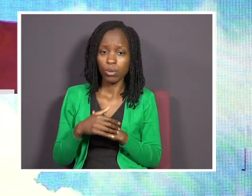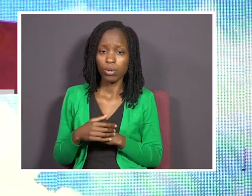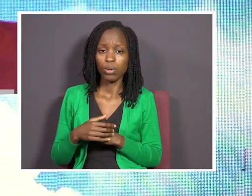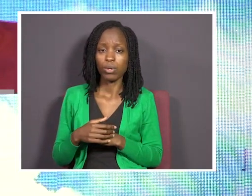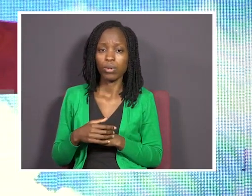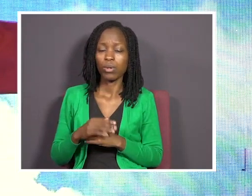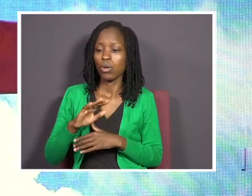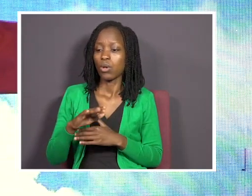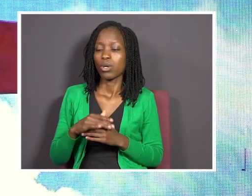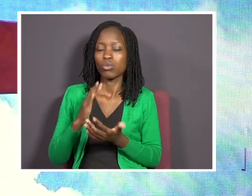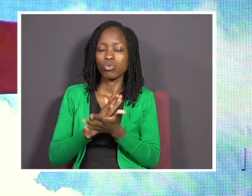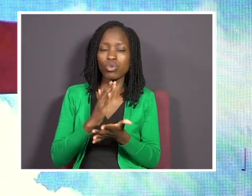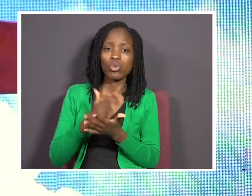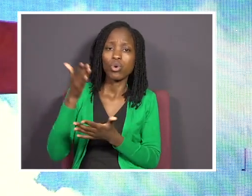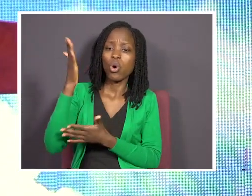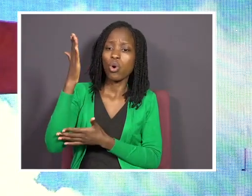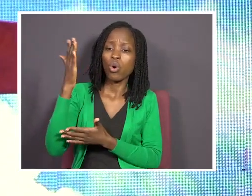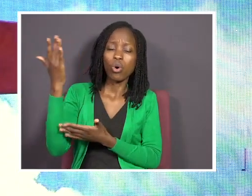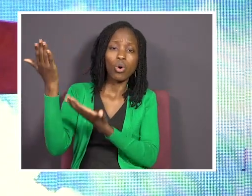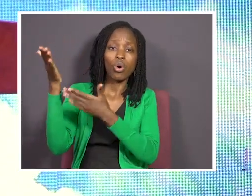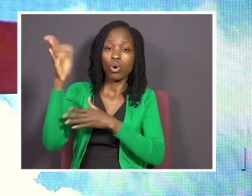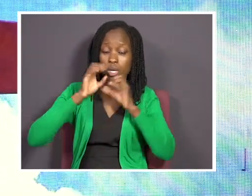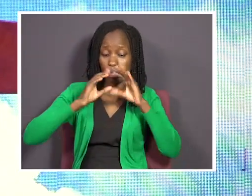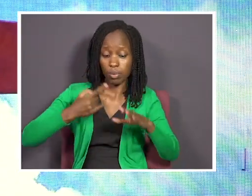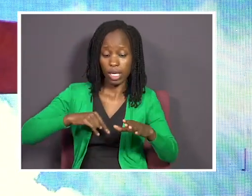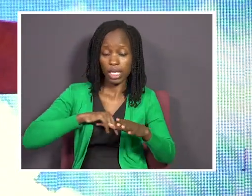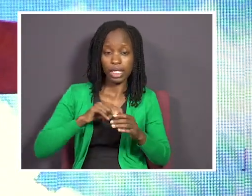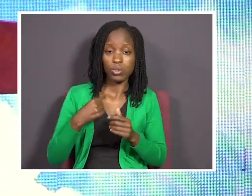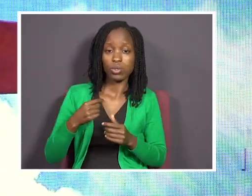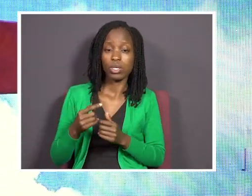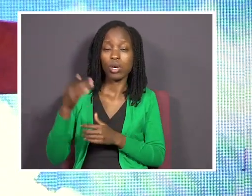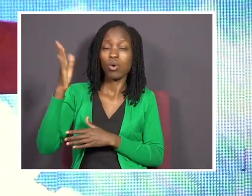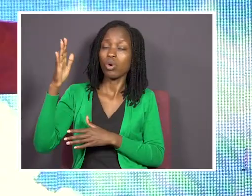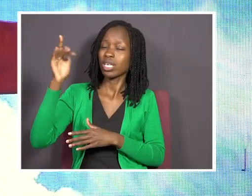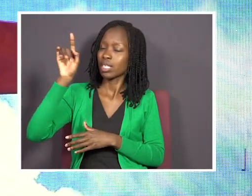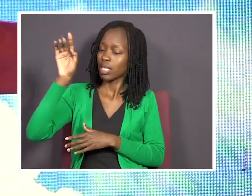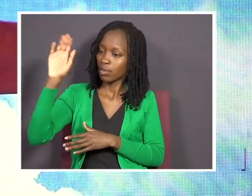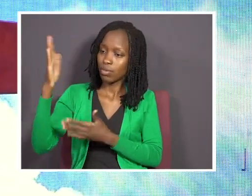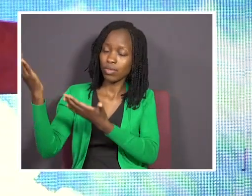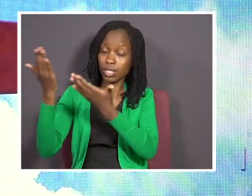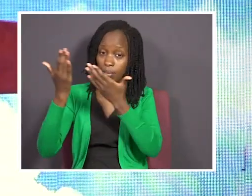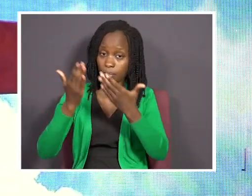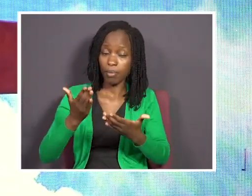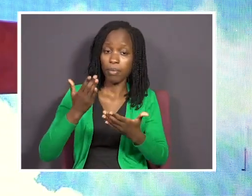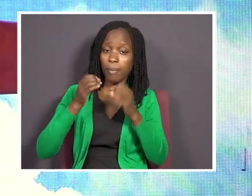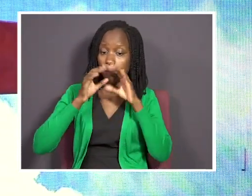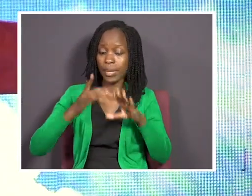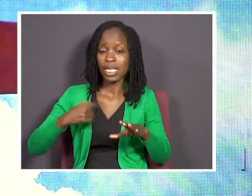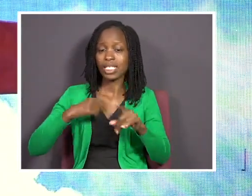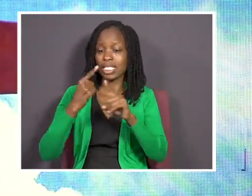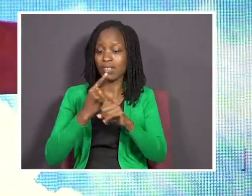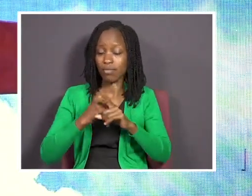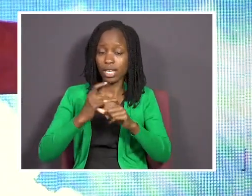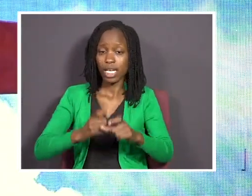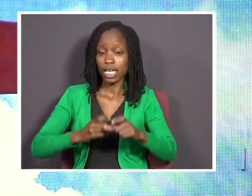we are all custodians of the treasury of God. He has given us out of His treasury different